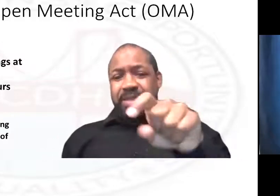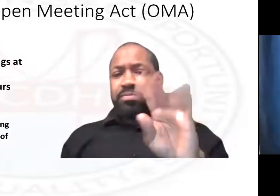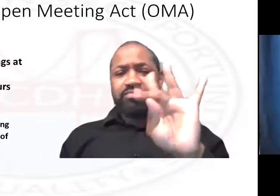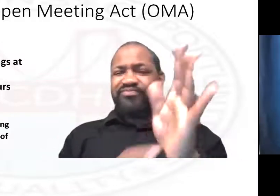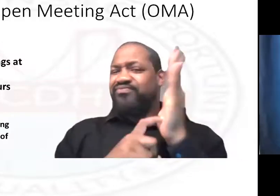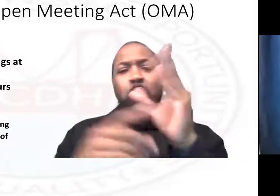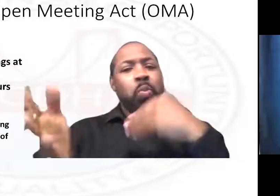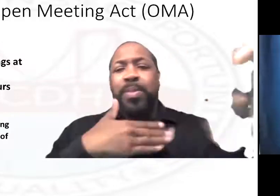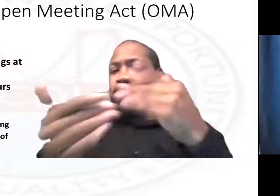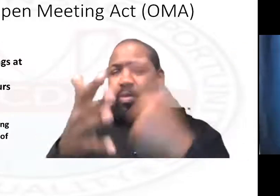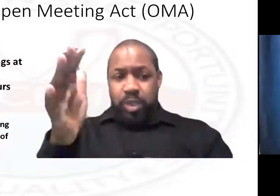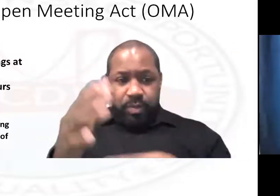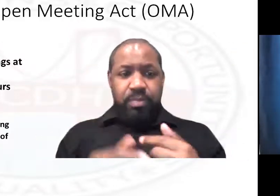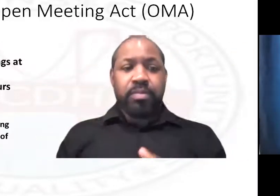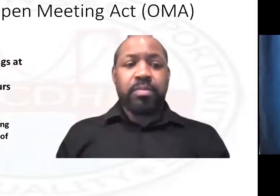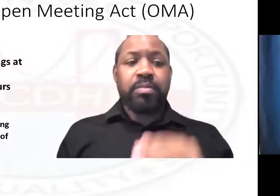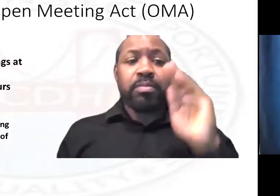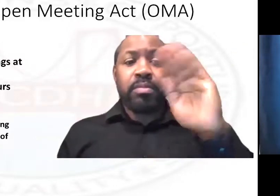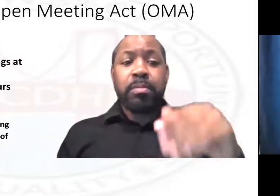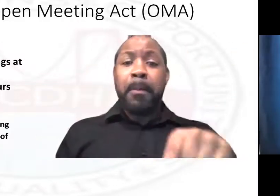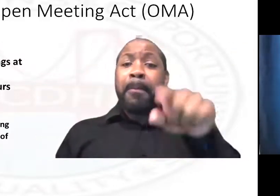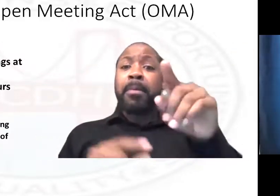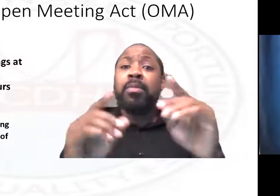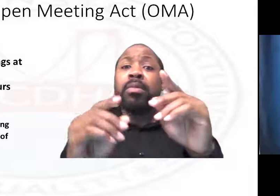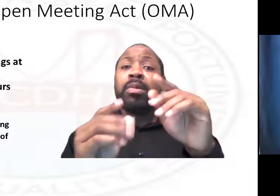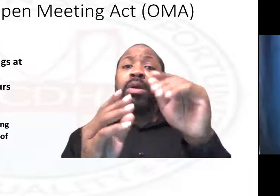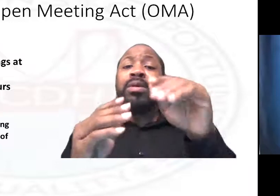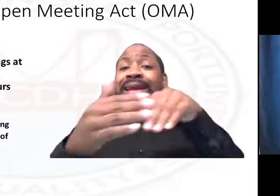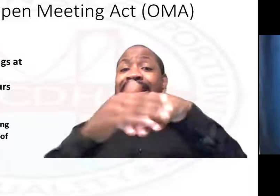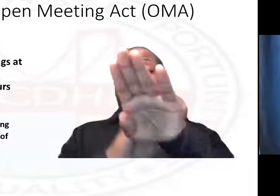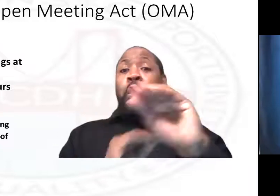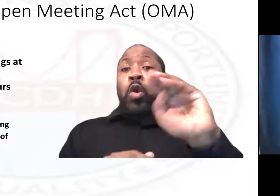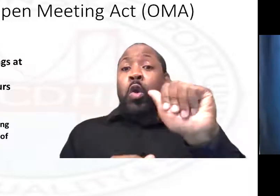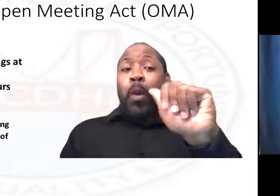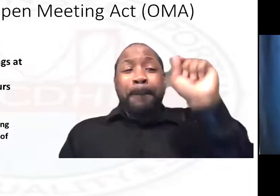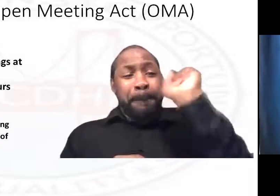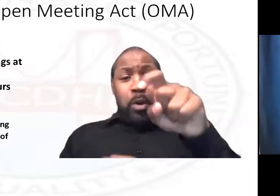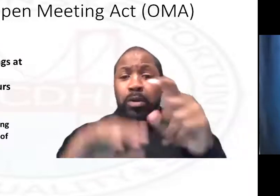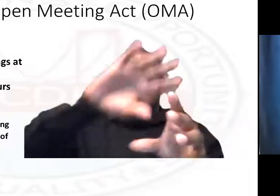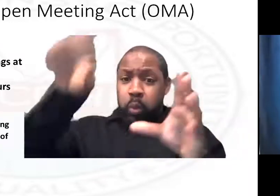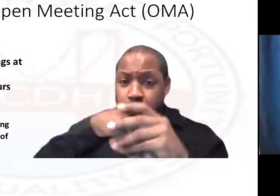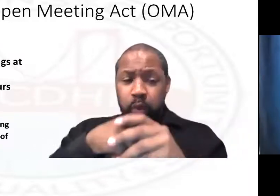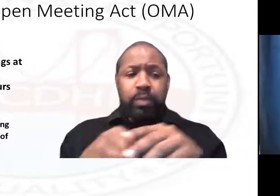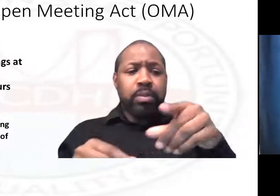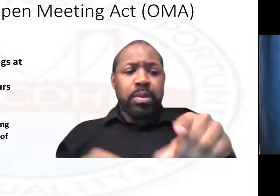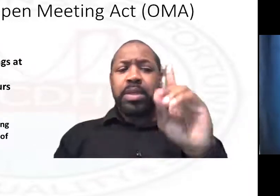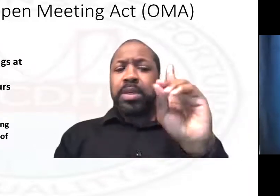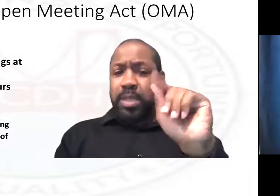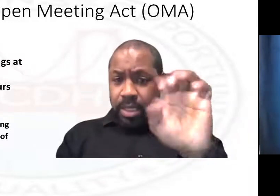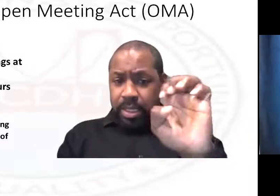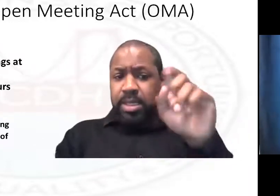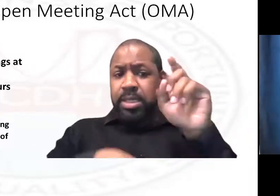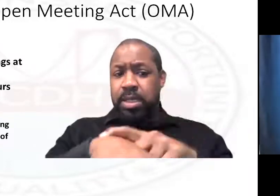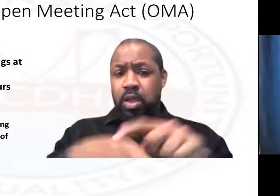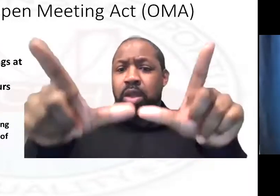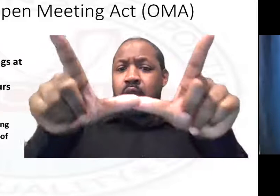your meeting. It has to have the 48 hours publicizing the meeting. And regarding OMA, it